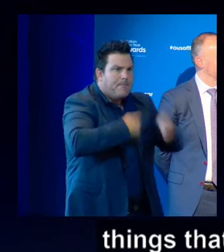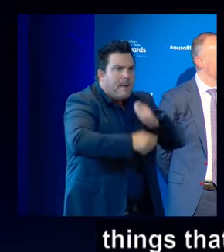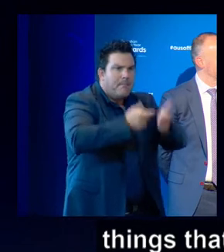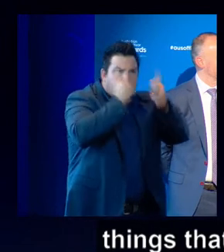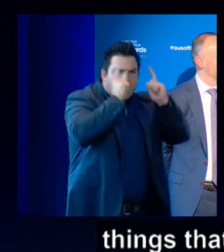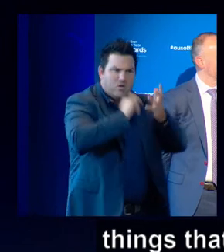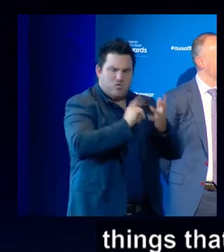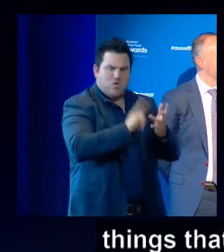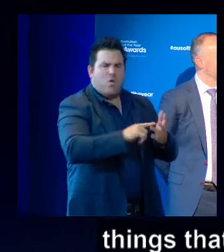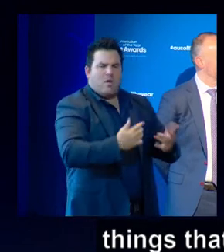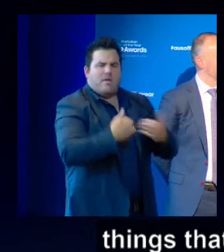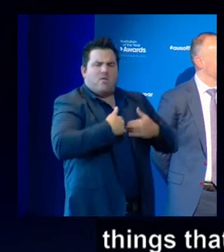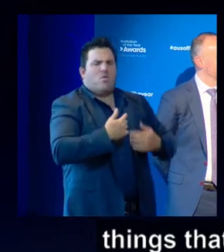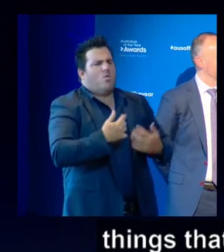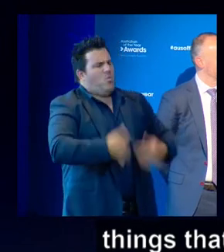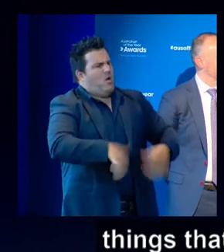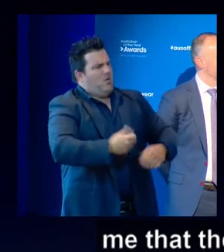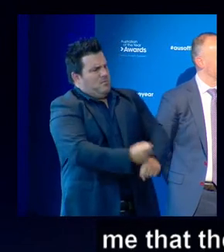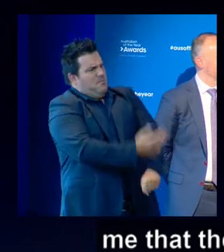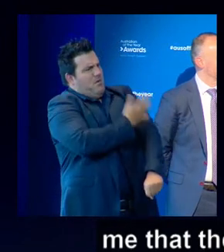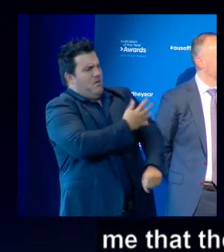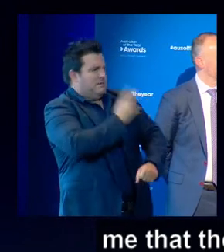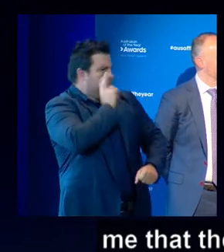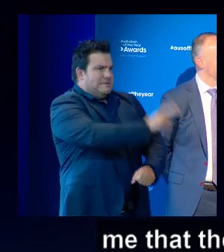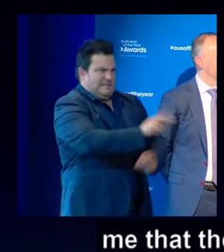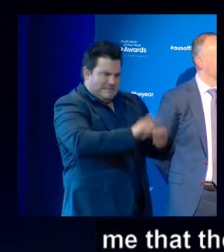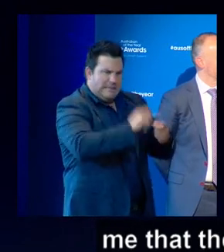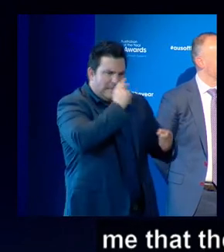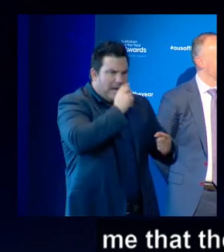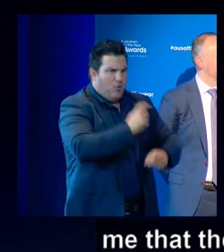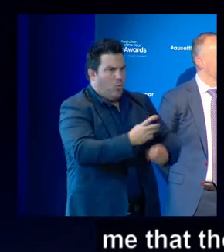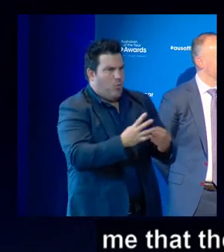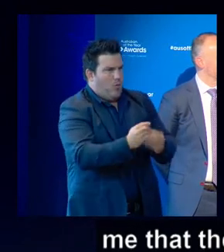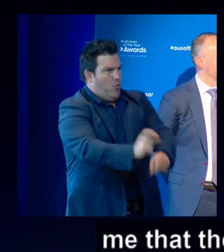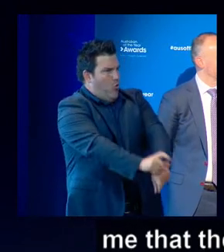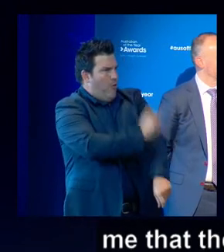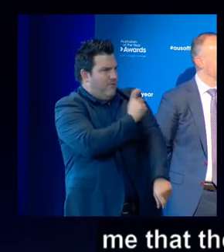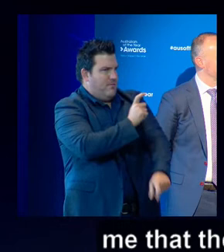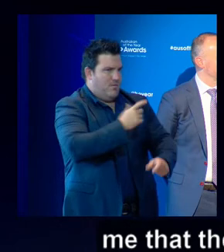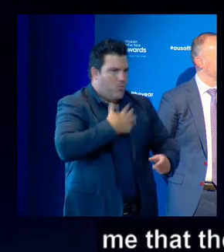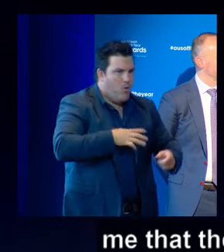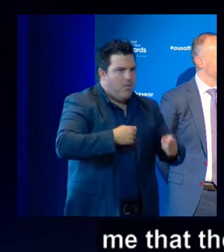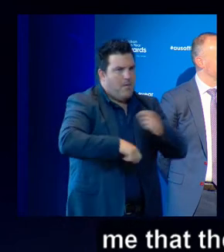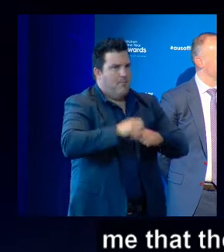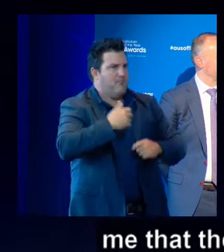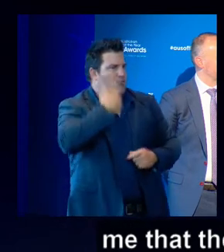communities, and it's just awesomely inspiring to see. So